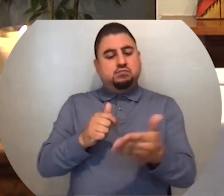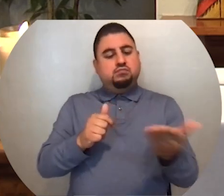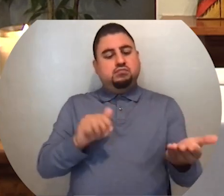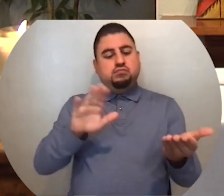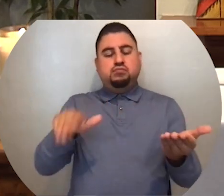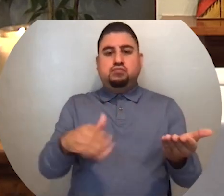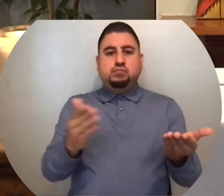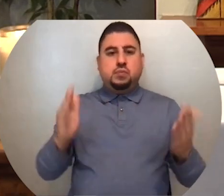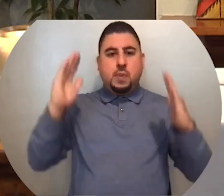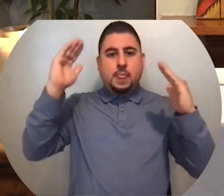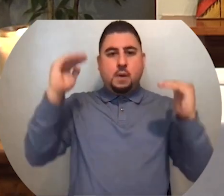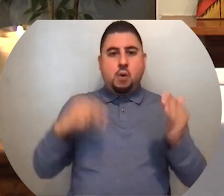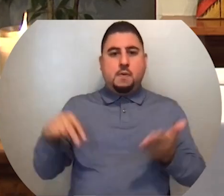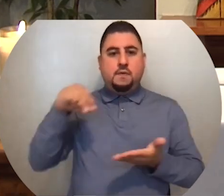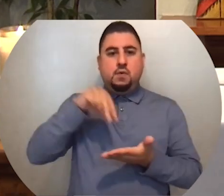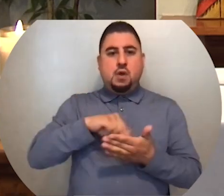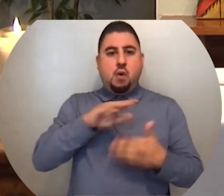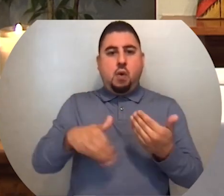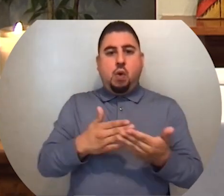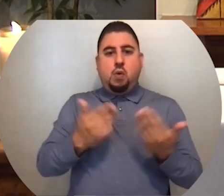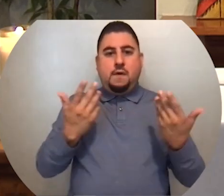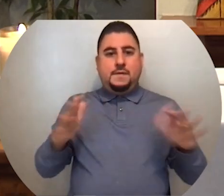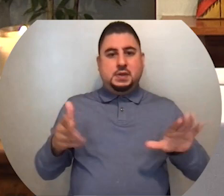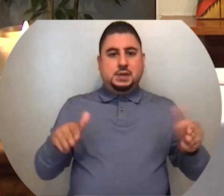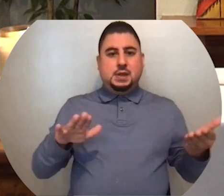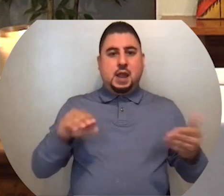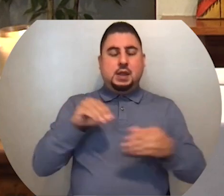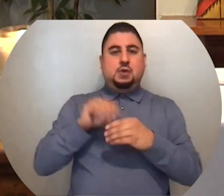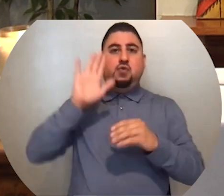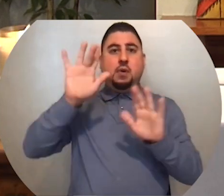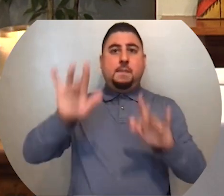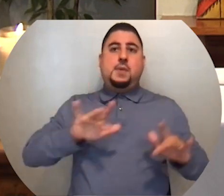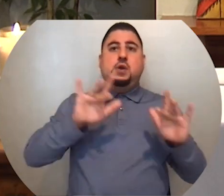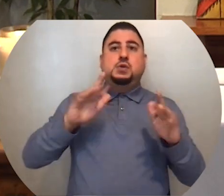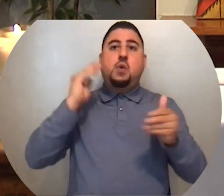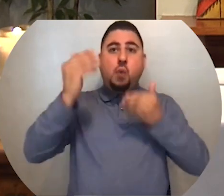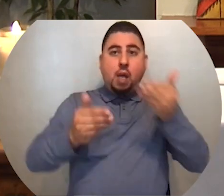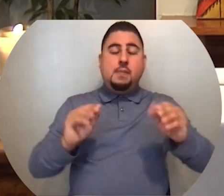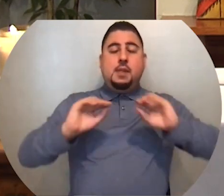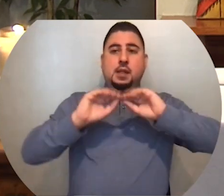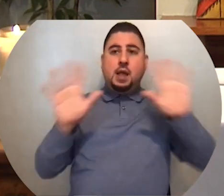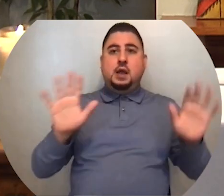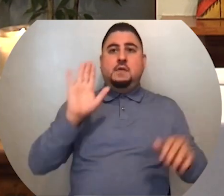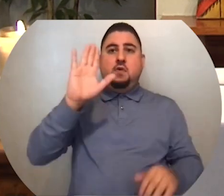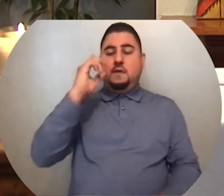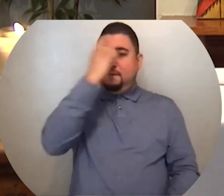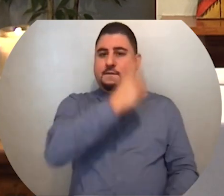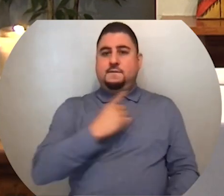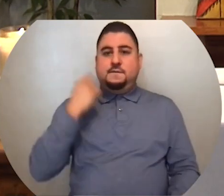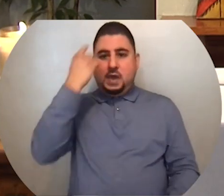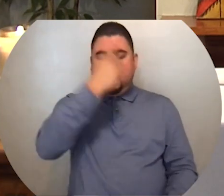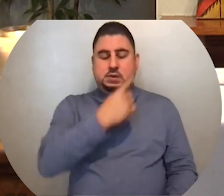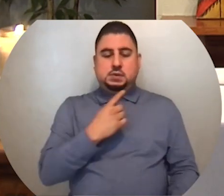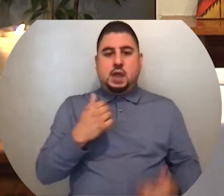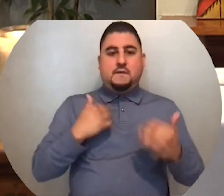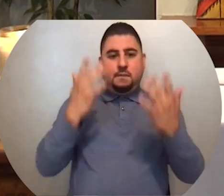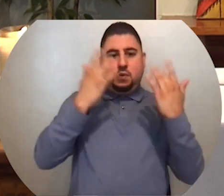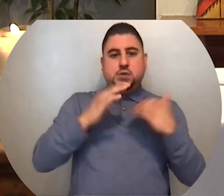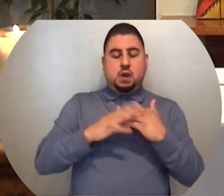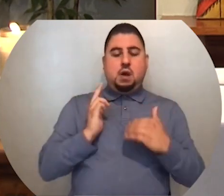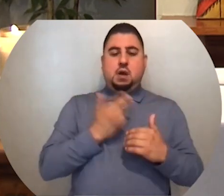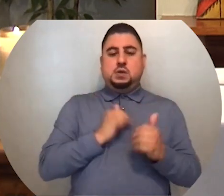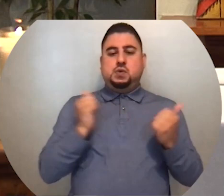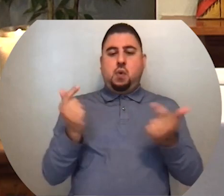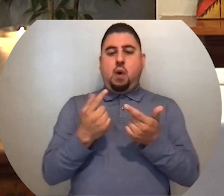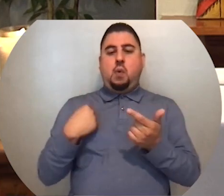asleep in the hope of the resurrection and all who have died in your mercy. Welcome them into the light of your face. Have mercy